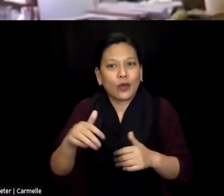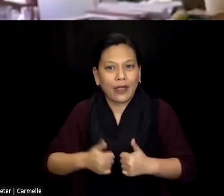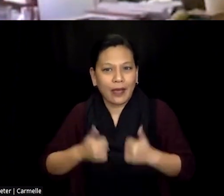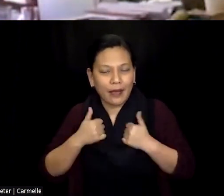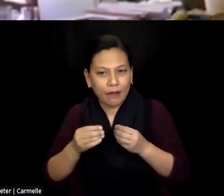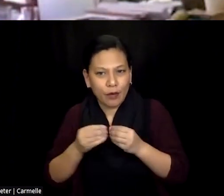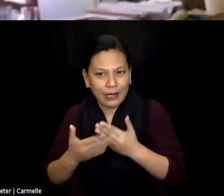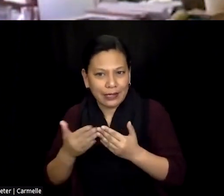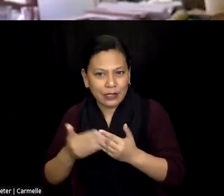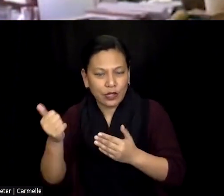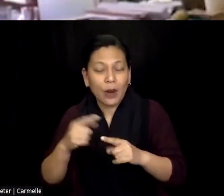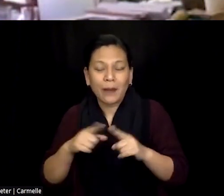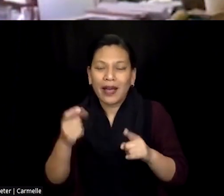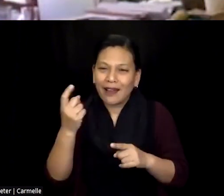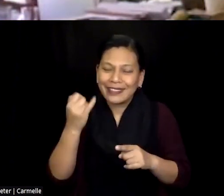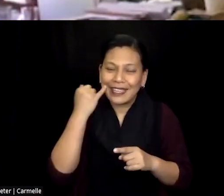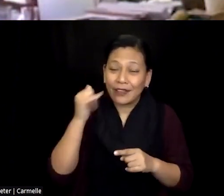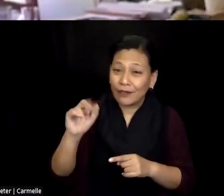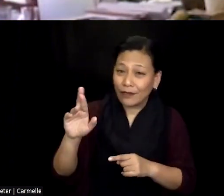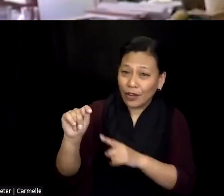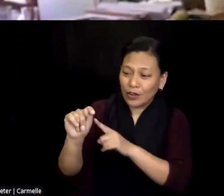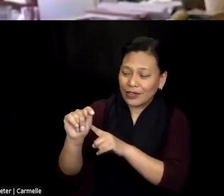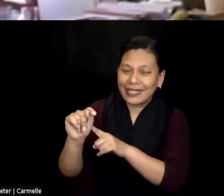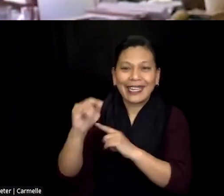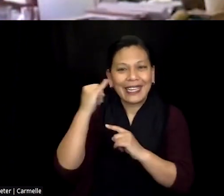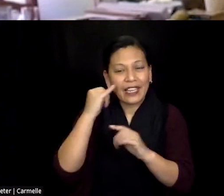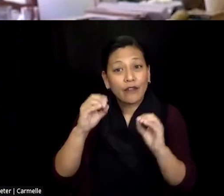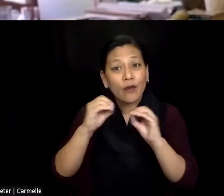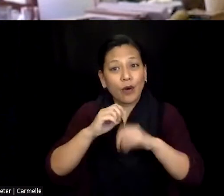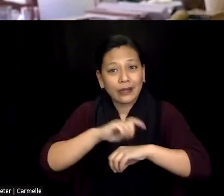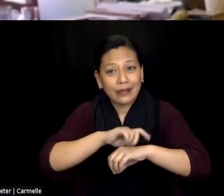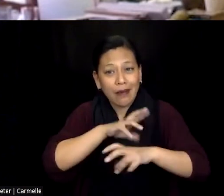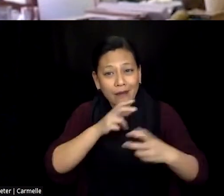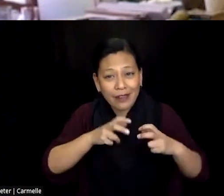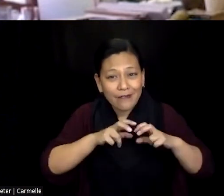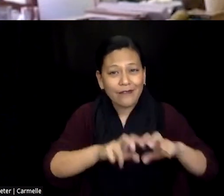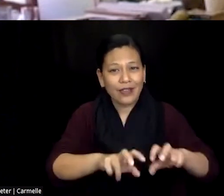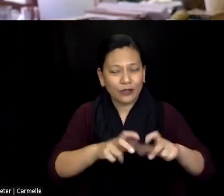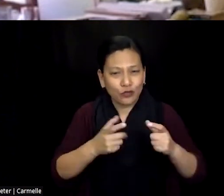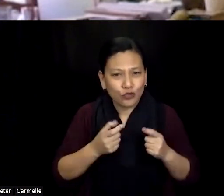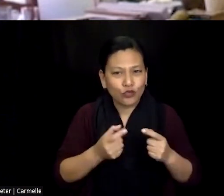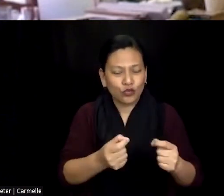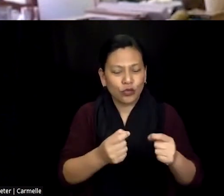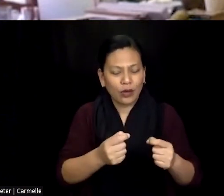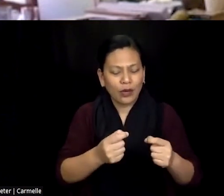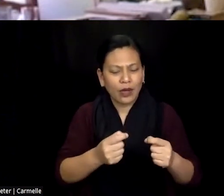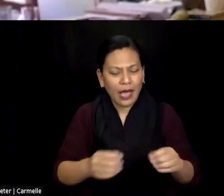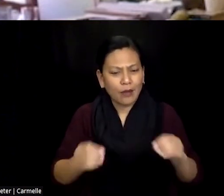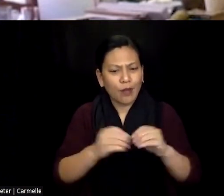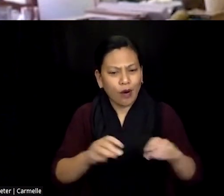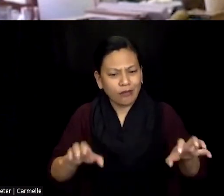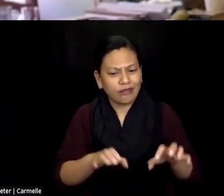But the problem with that is, with a piece of artwork, when you put more time and attention and work into it, it can become more